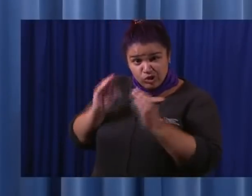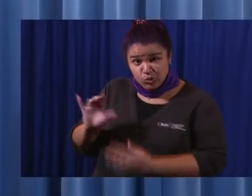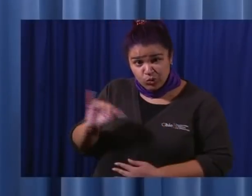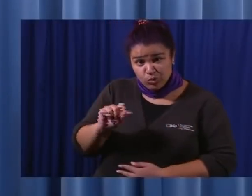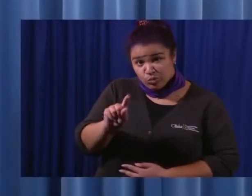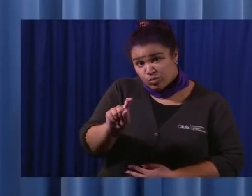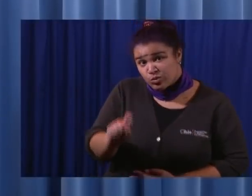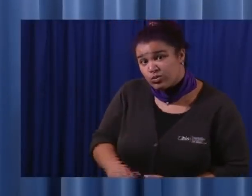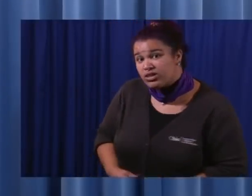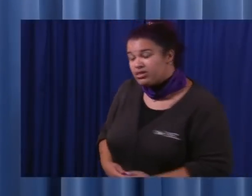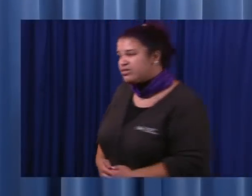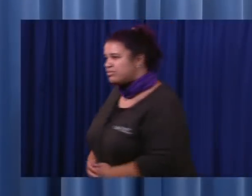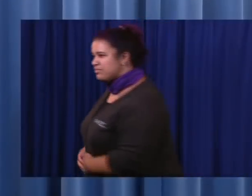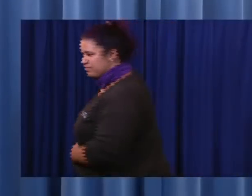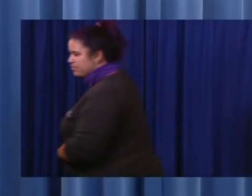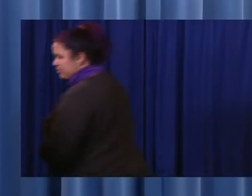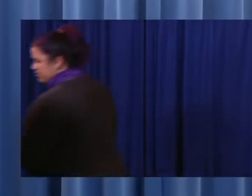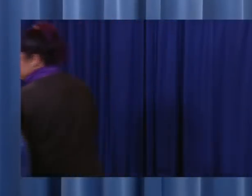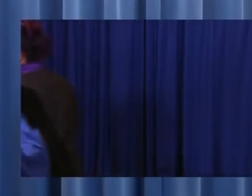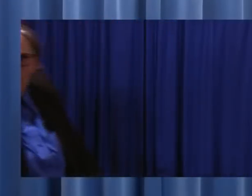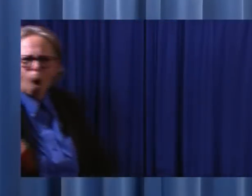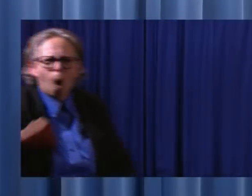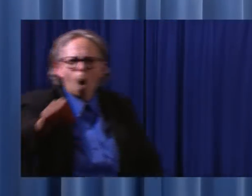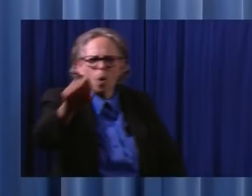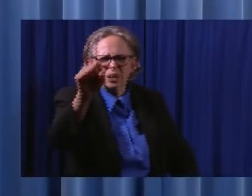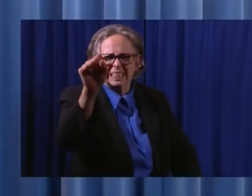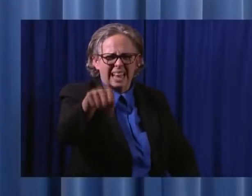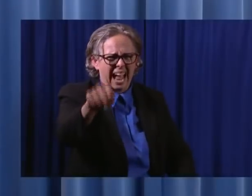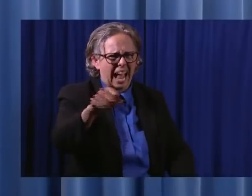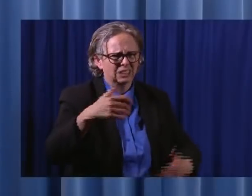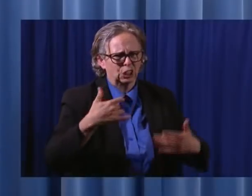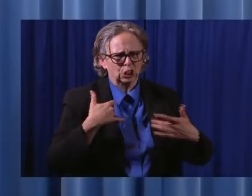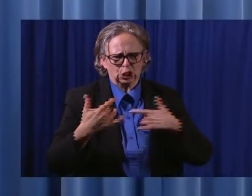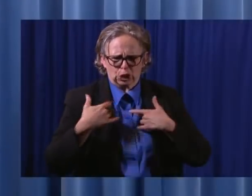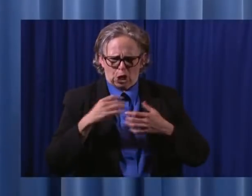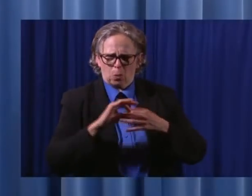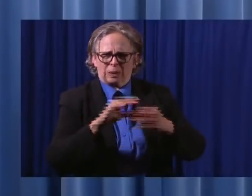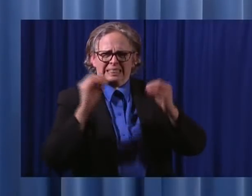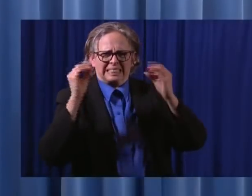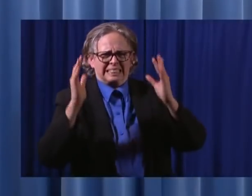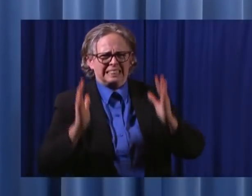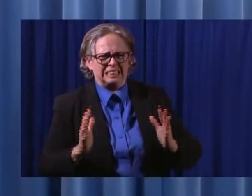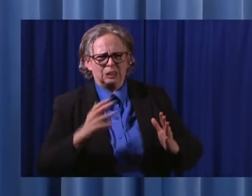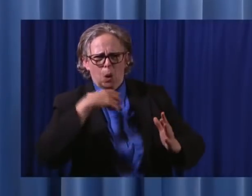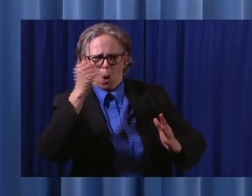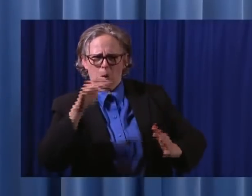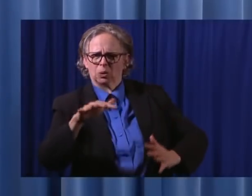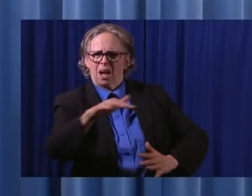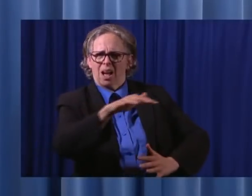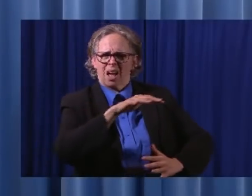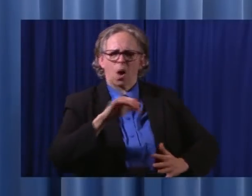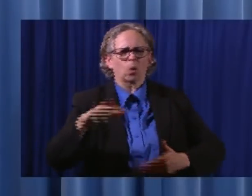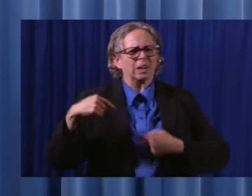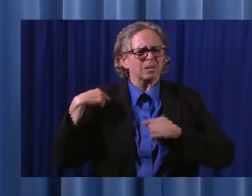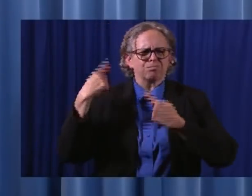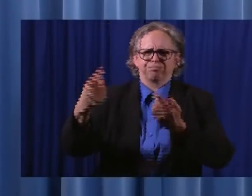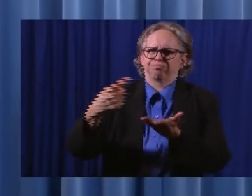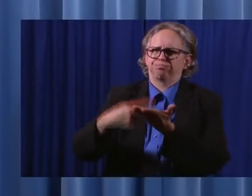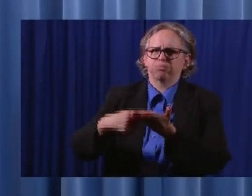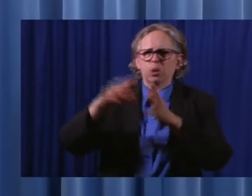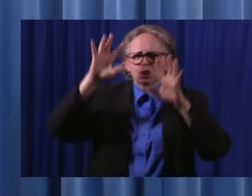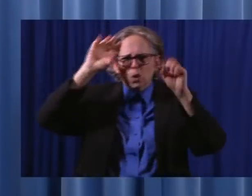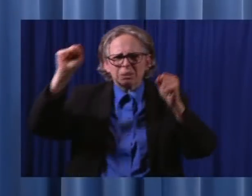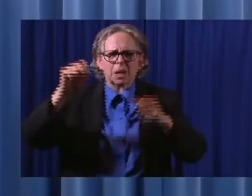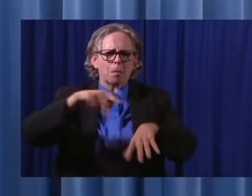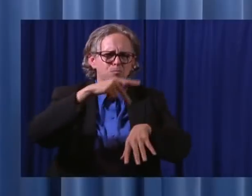Absolutely. You know, I've in discussions with superintendents, I've said, you